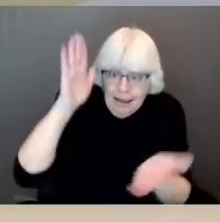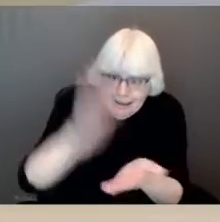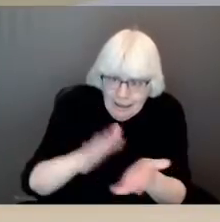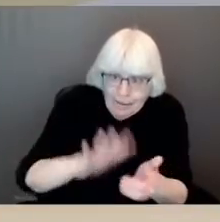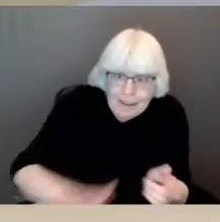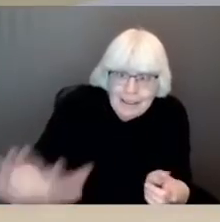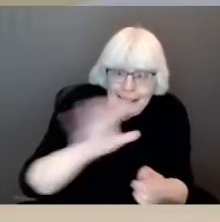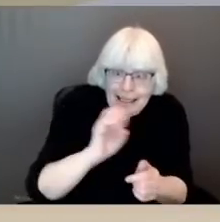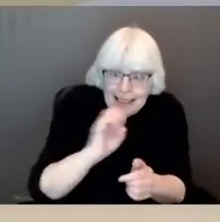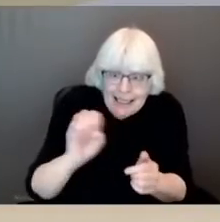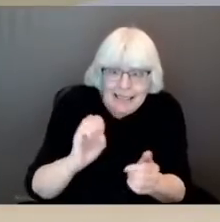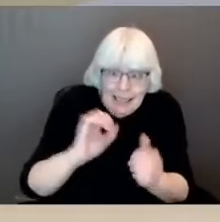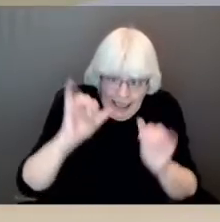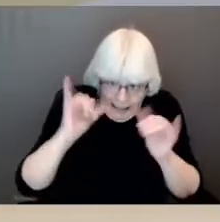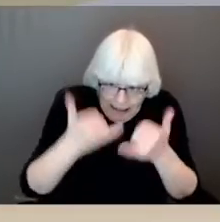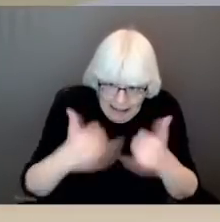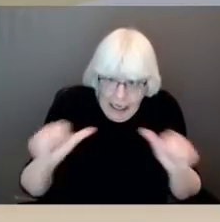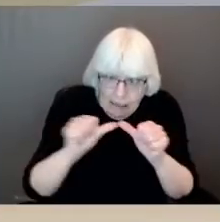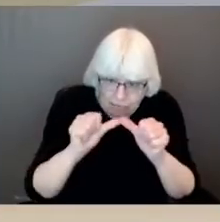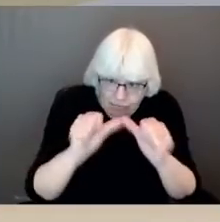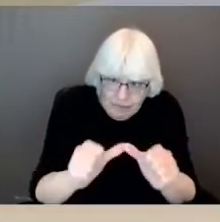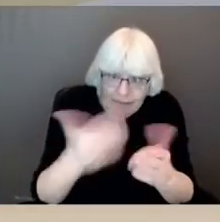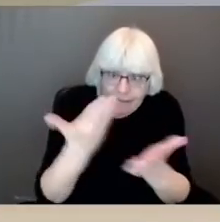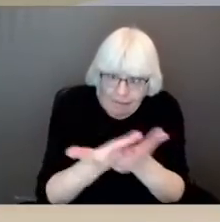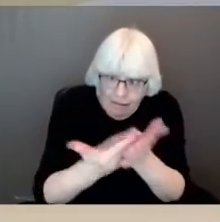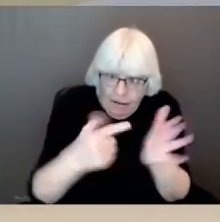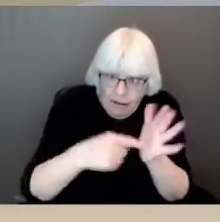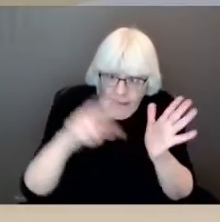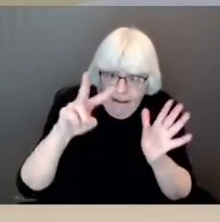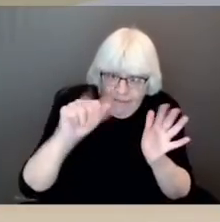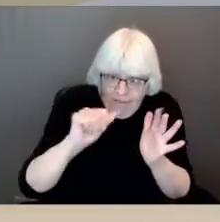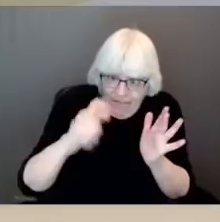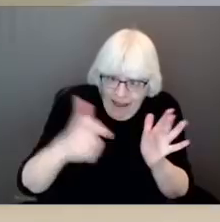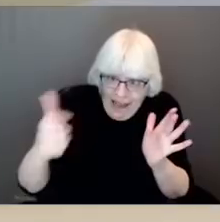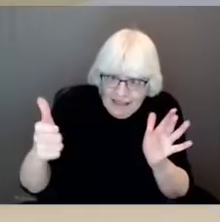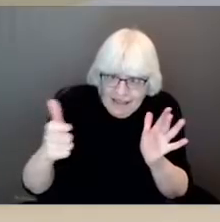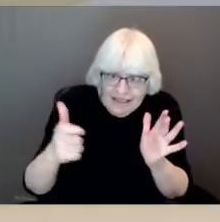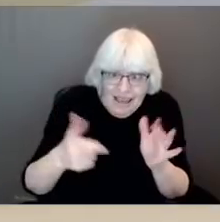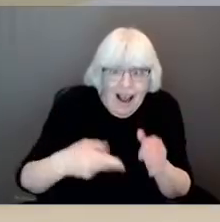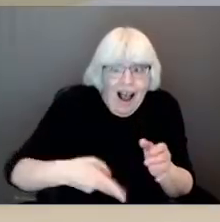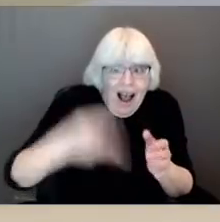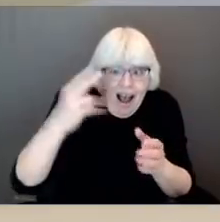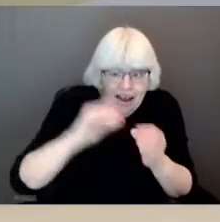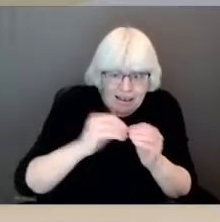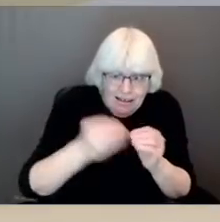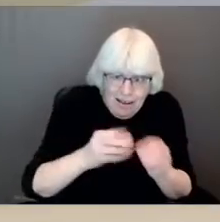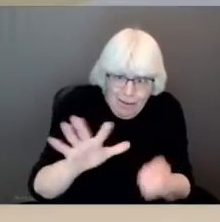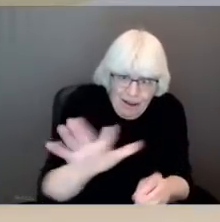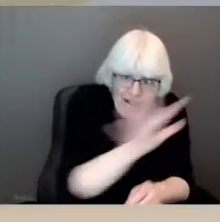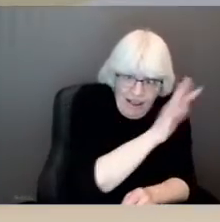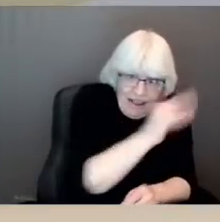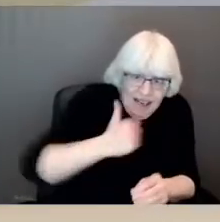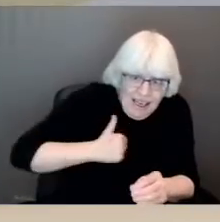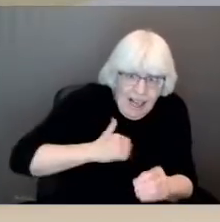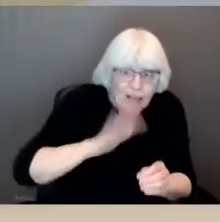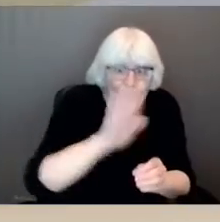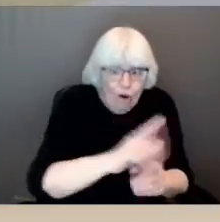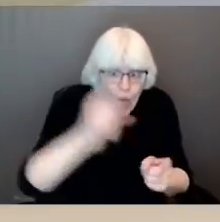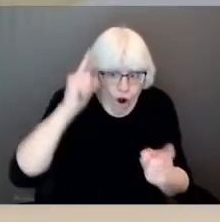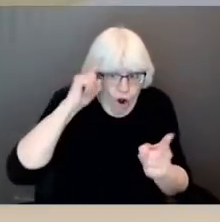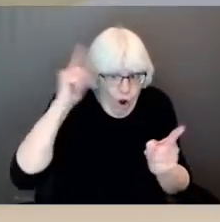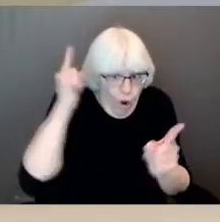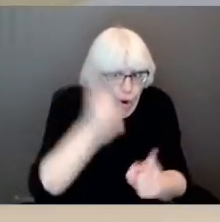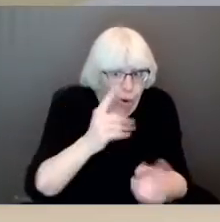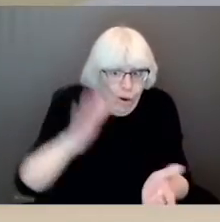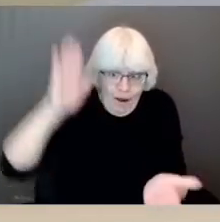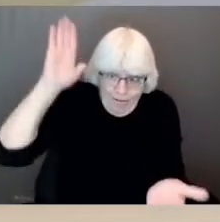are high outside of the region? So are we waiting for the numbers to go down across the board? Well, I mean, Atlantic Canada